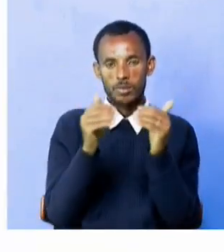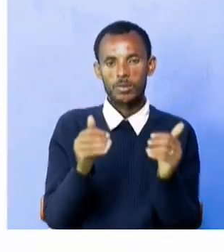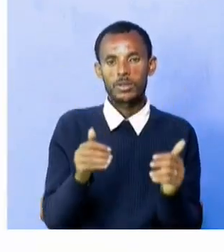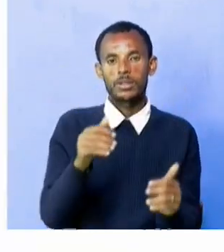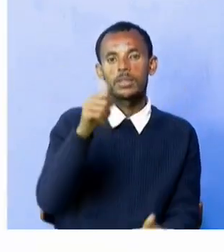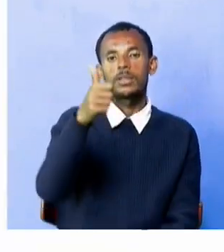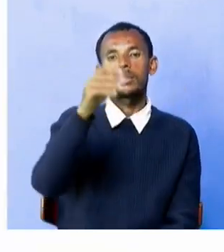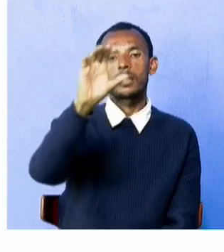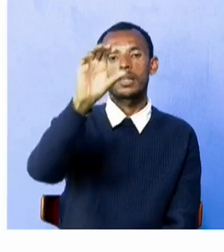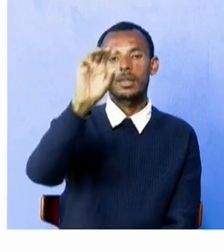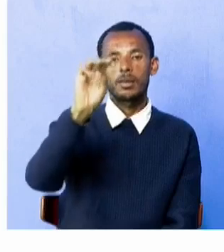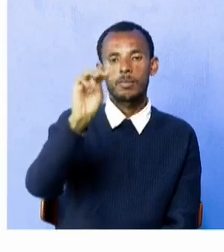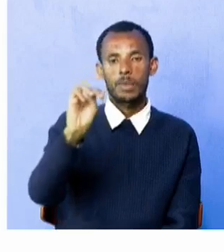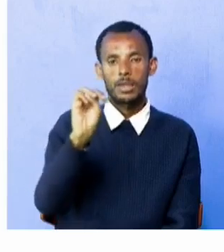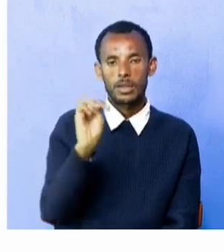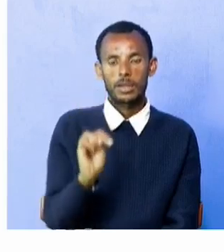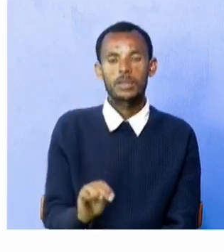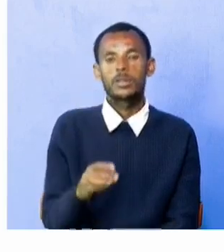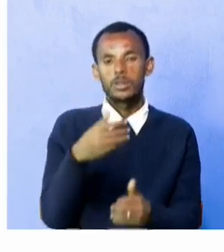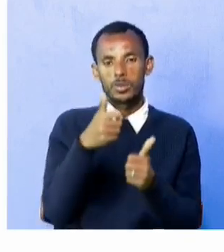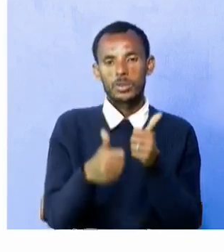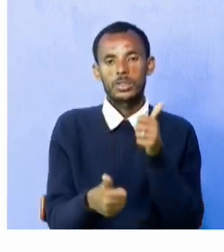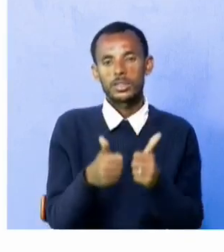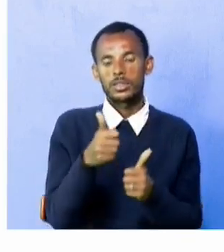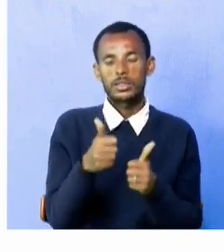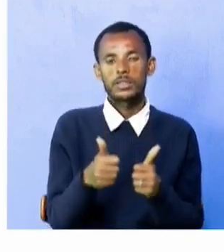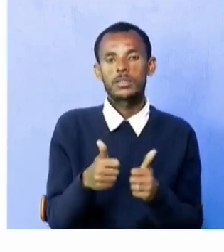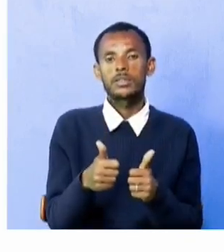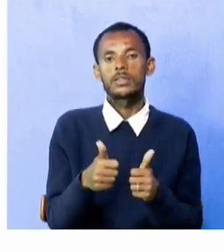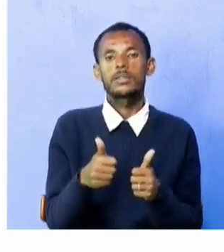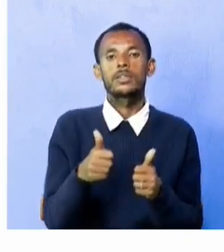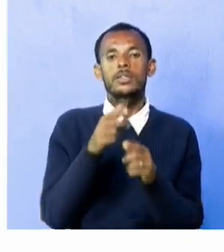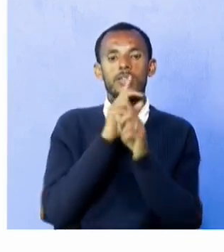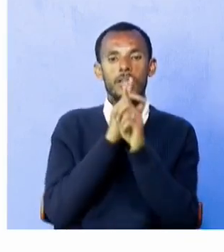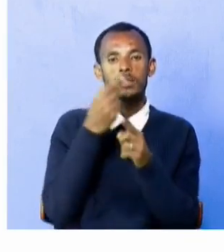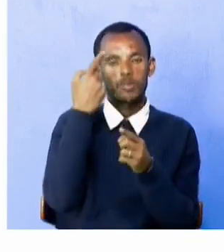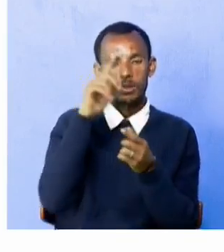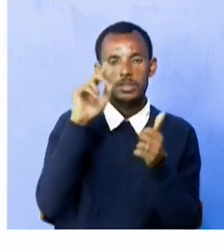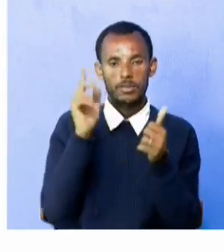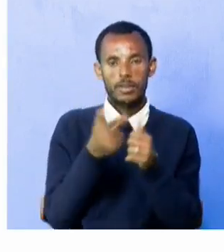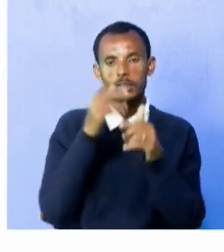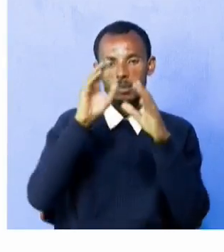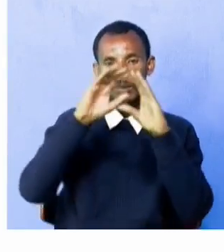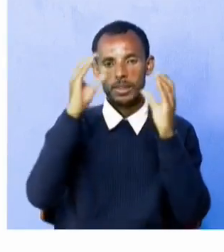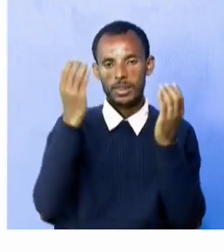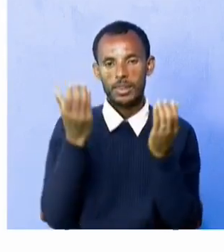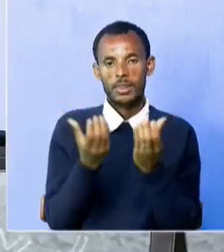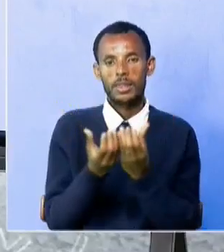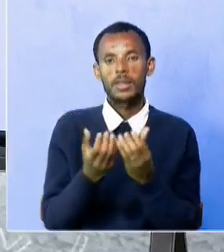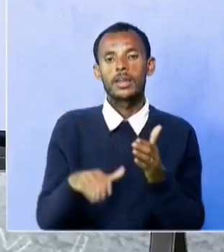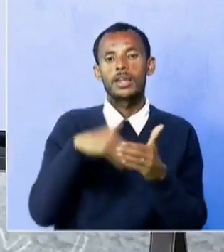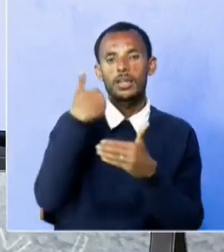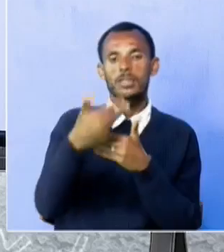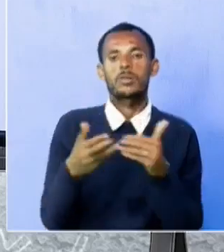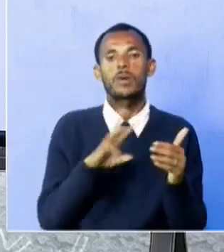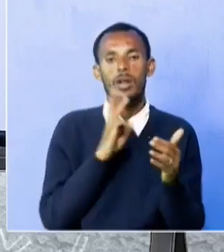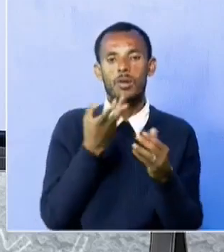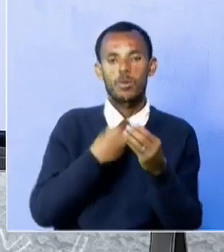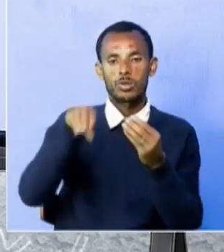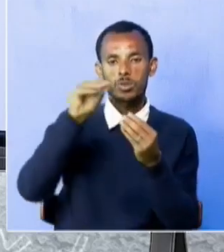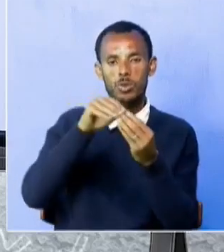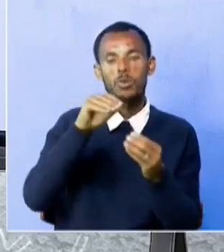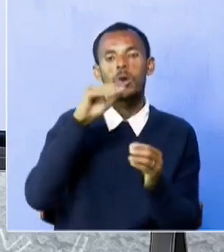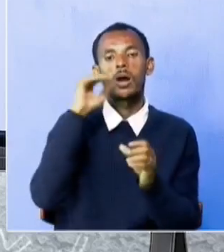10 centimeter. Okay, which is the answer for the first part. Next, we are also asked